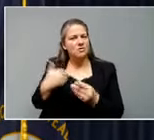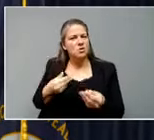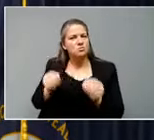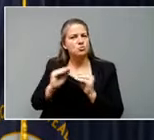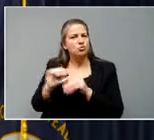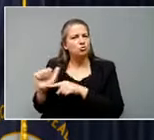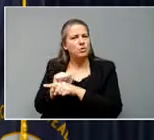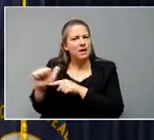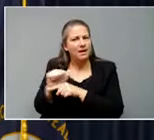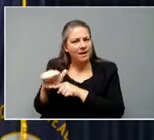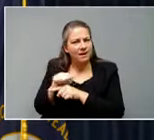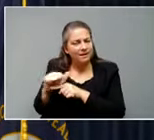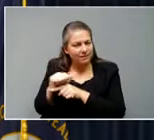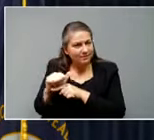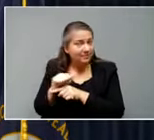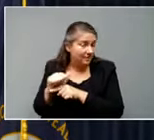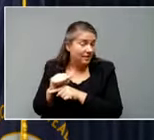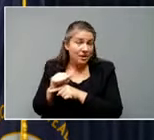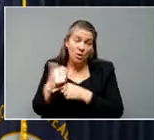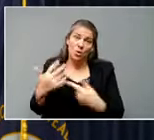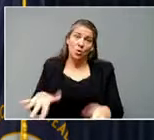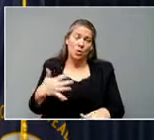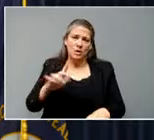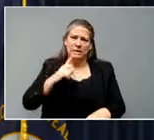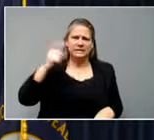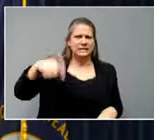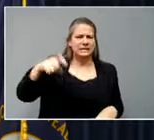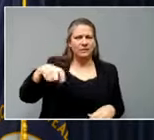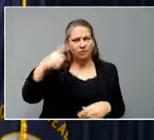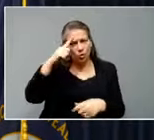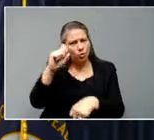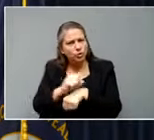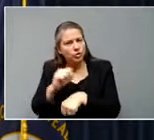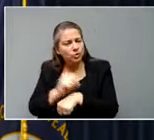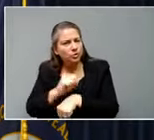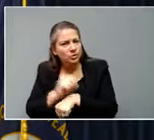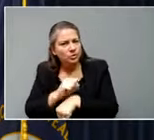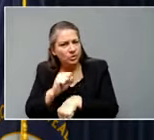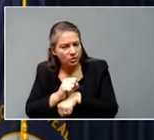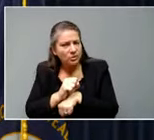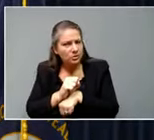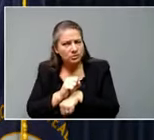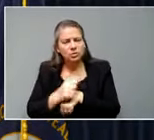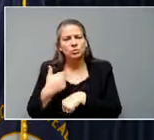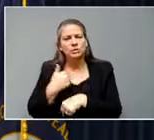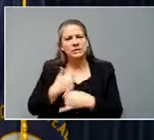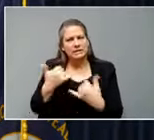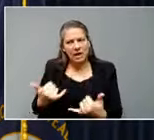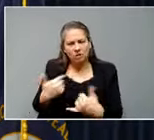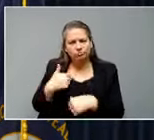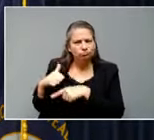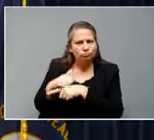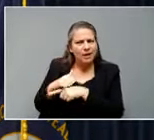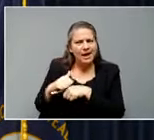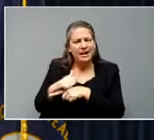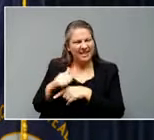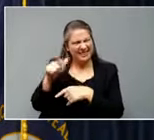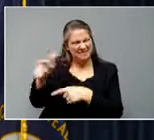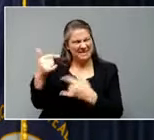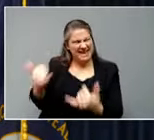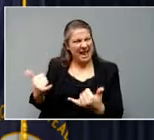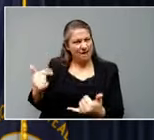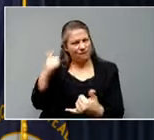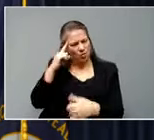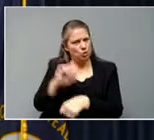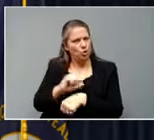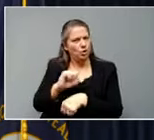program. Again, a high demand job that we are training folks for right now. These grants will